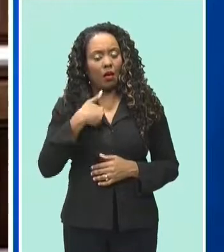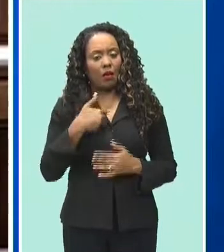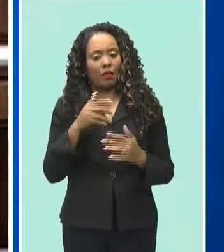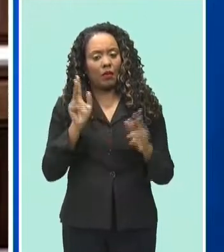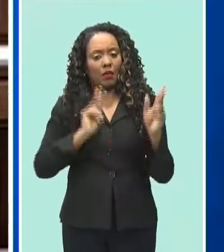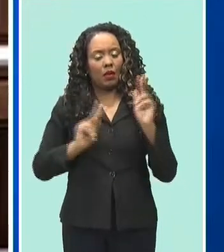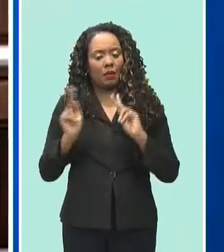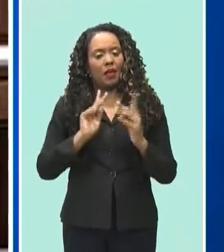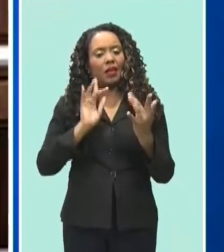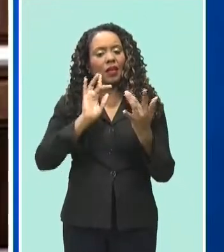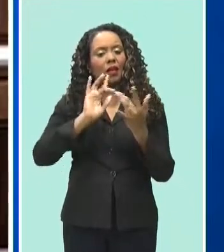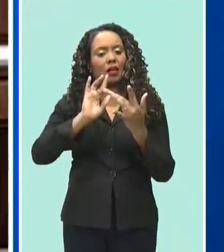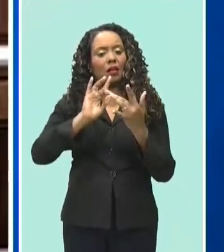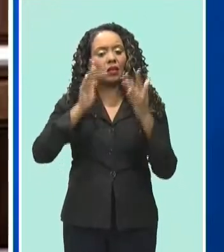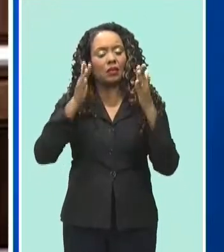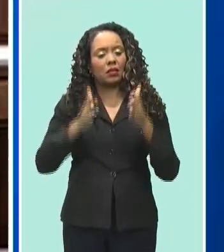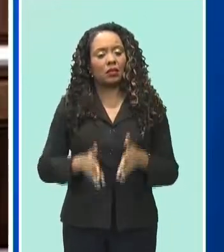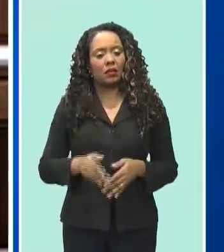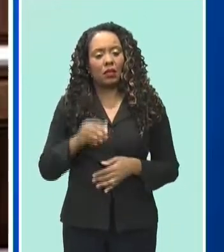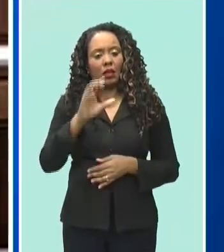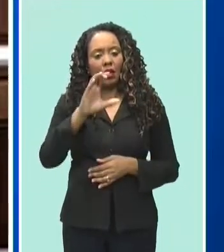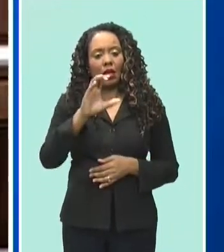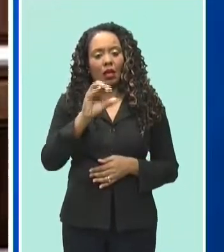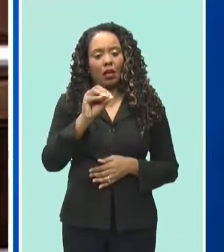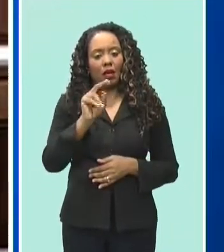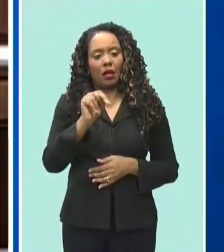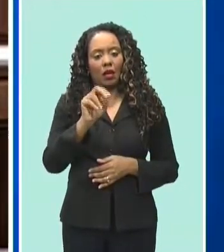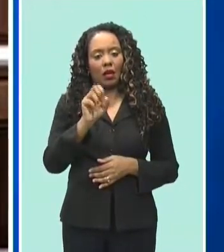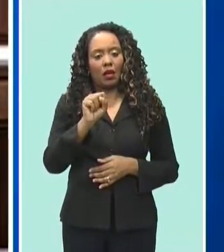Elizabeth Hospital would be able to read